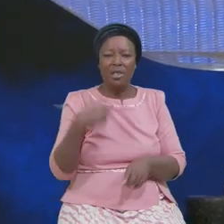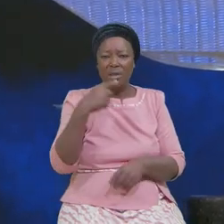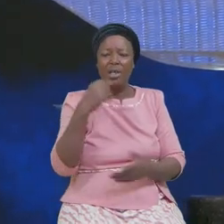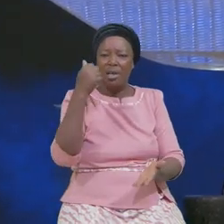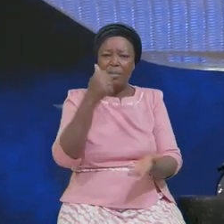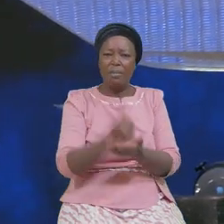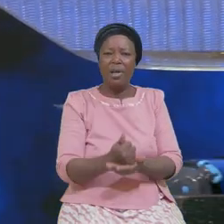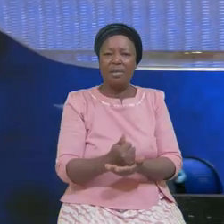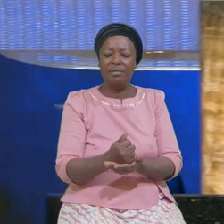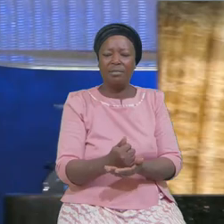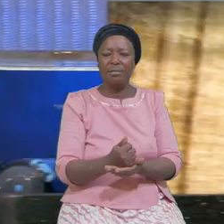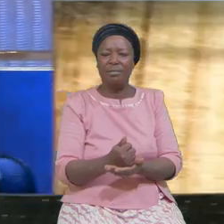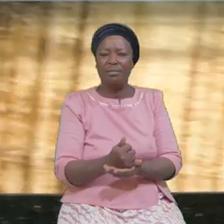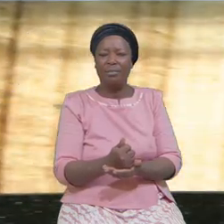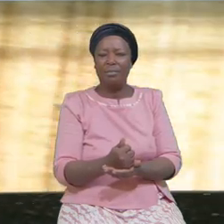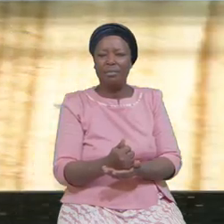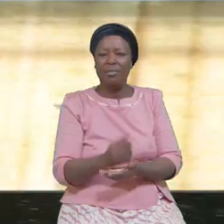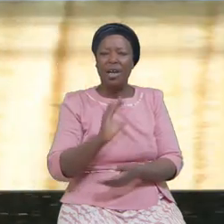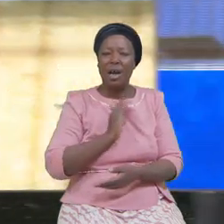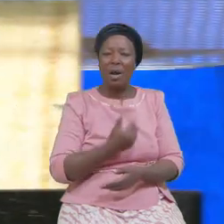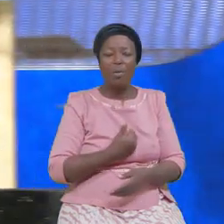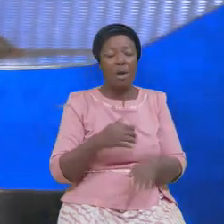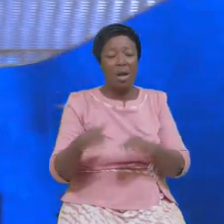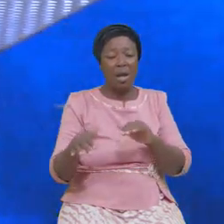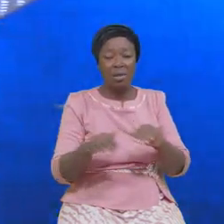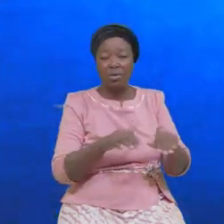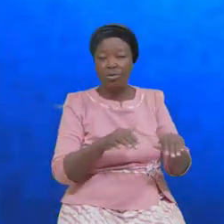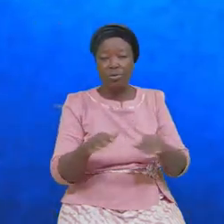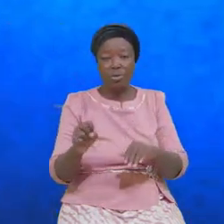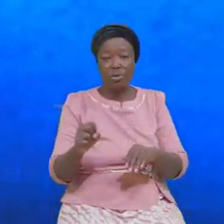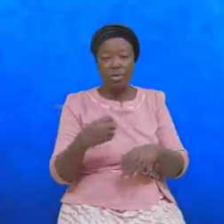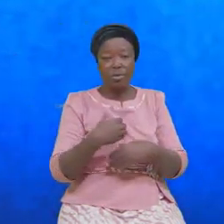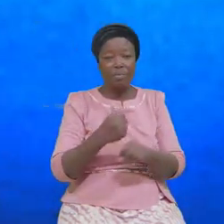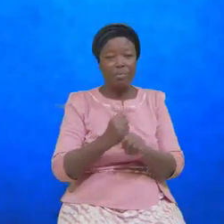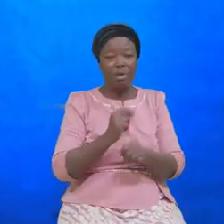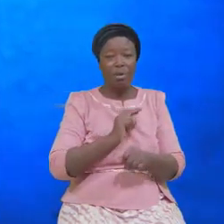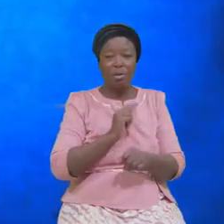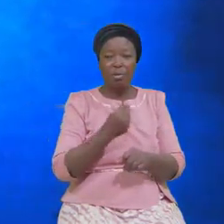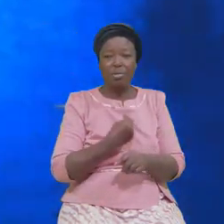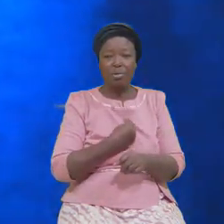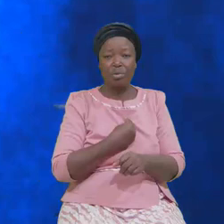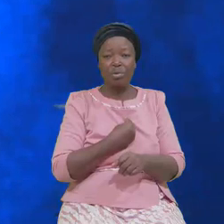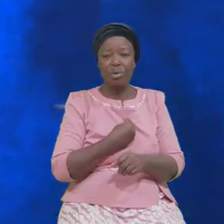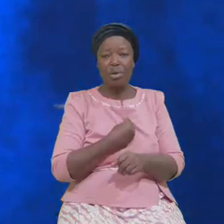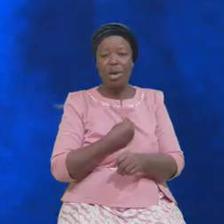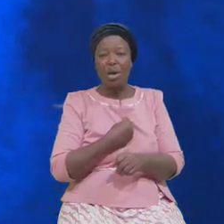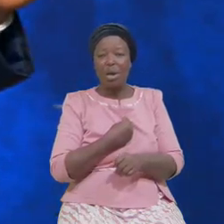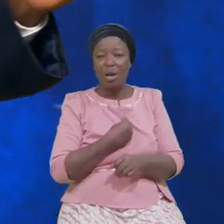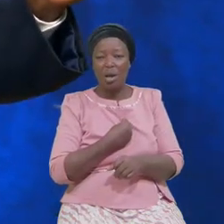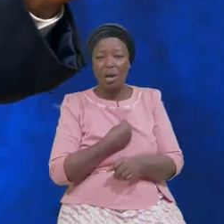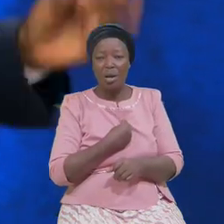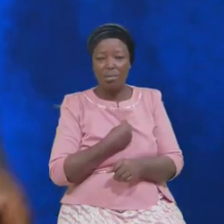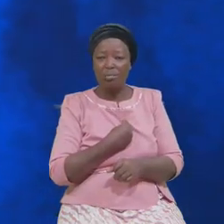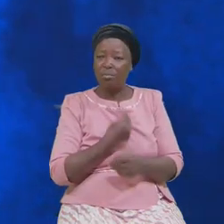Amen. Our actions make us know. Our